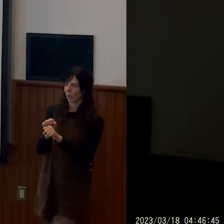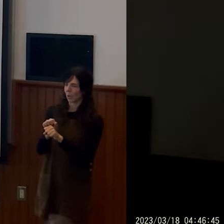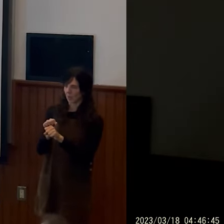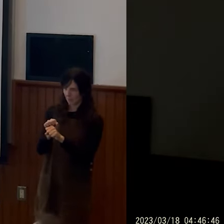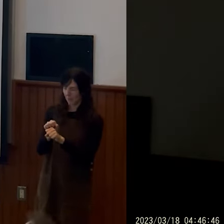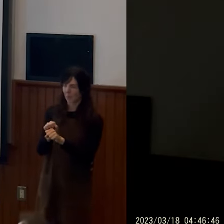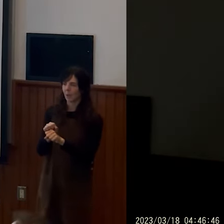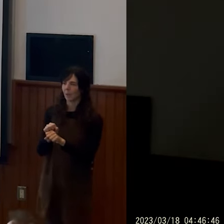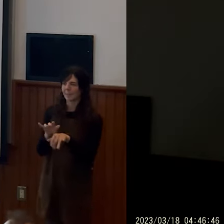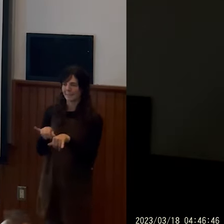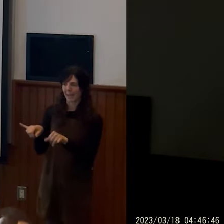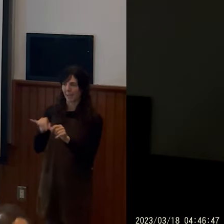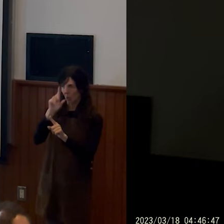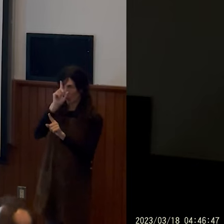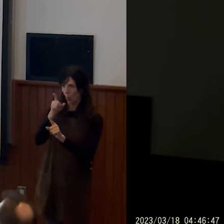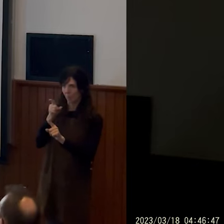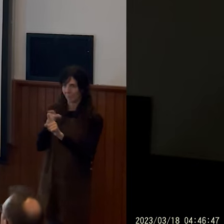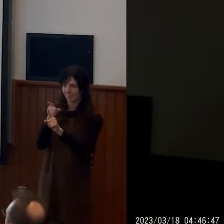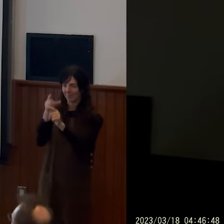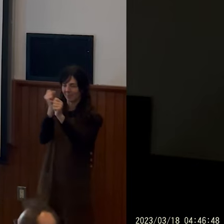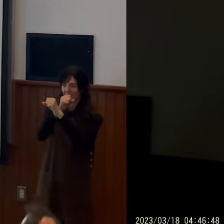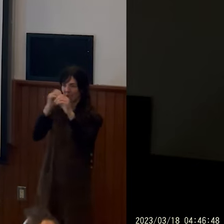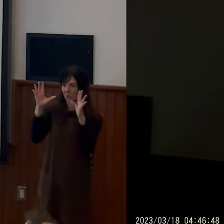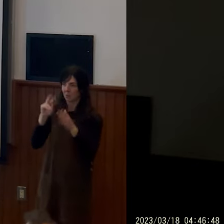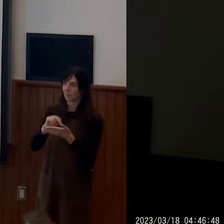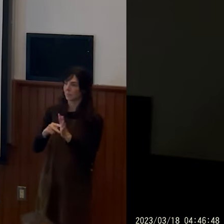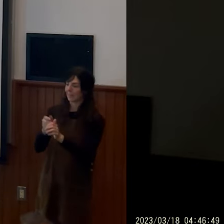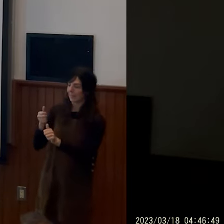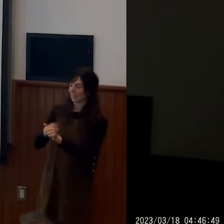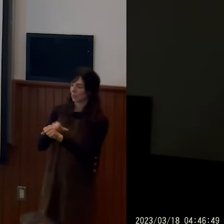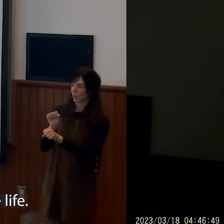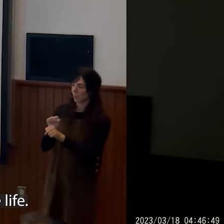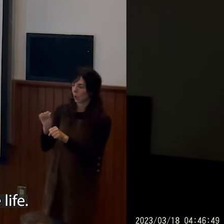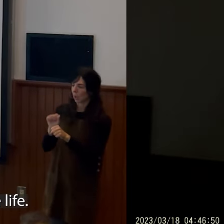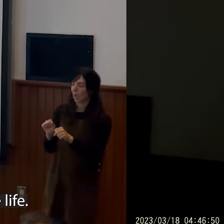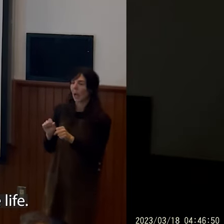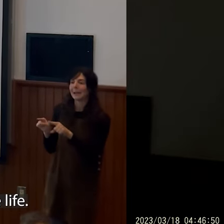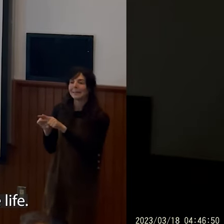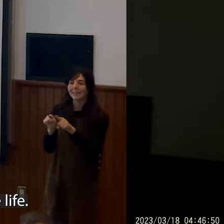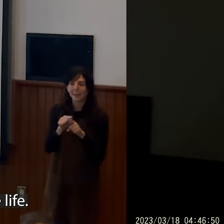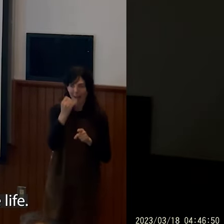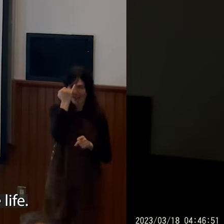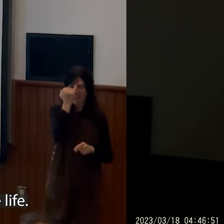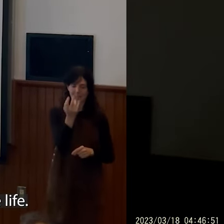visions, and so each one of my work could be the episode in a